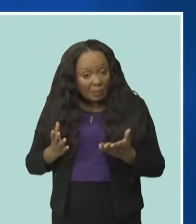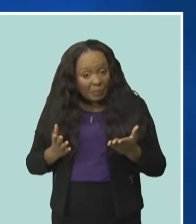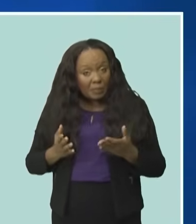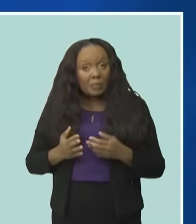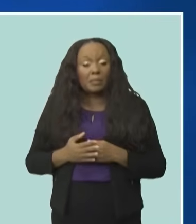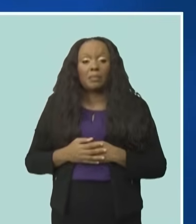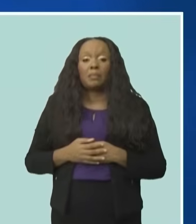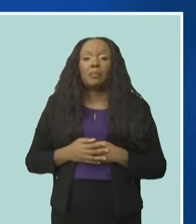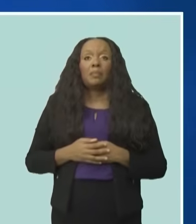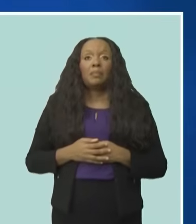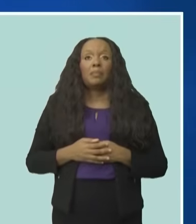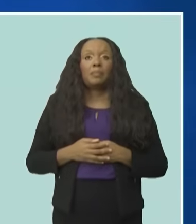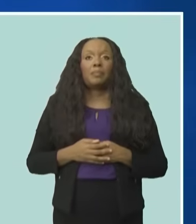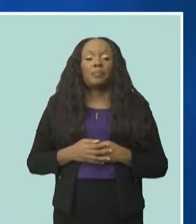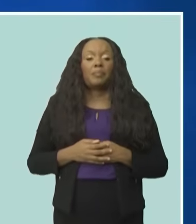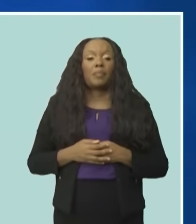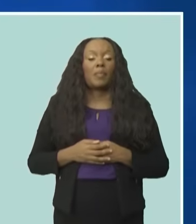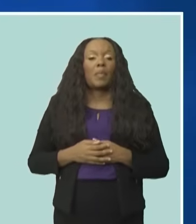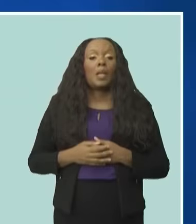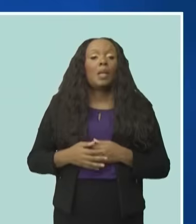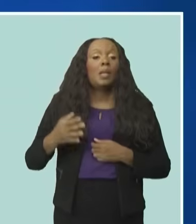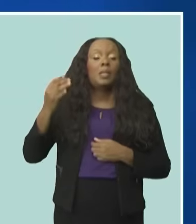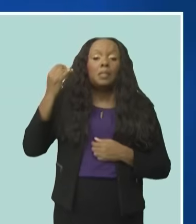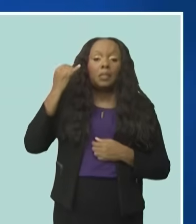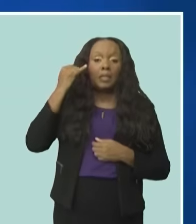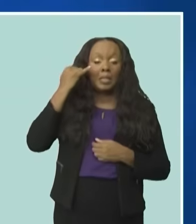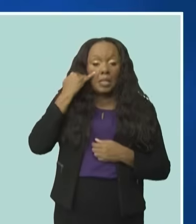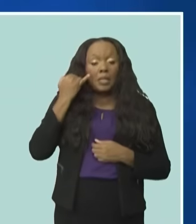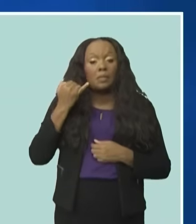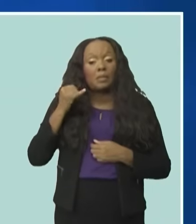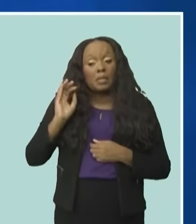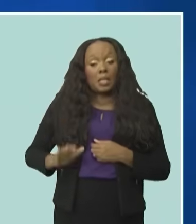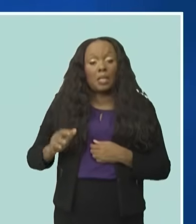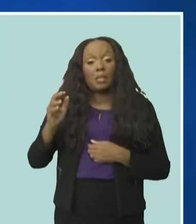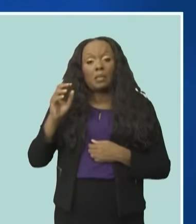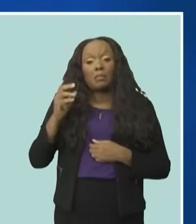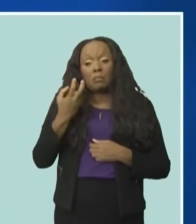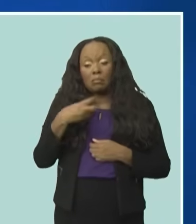When he had to repeat a form at secondary school?